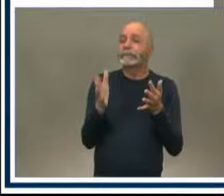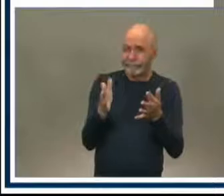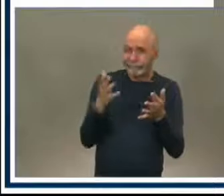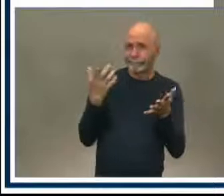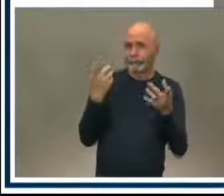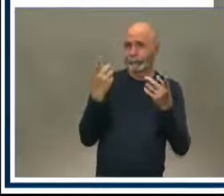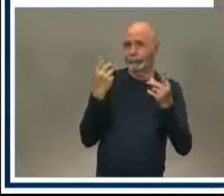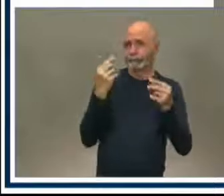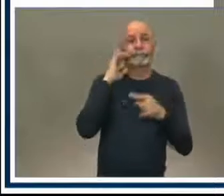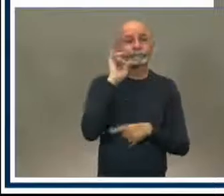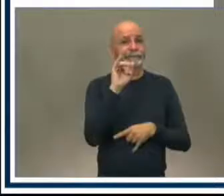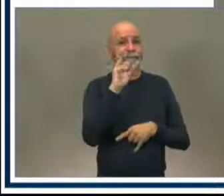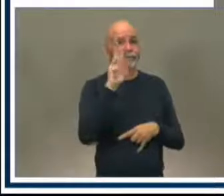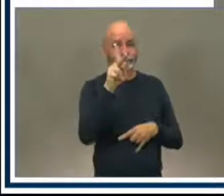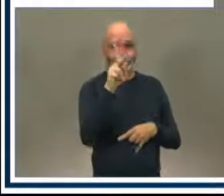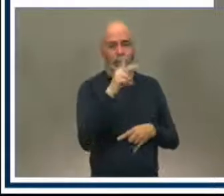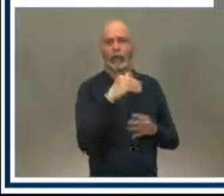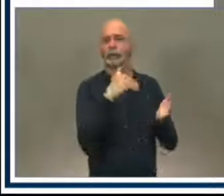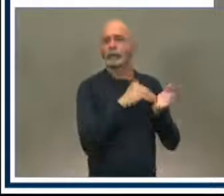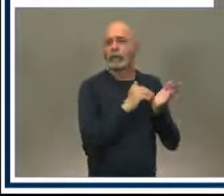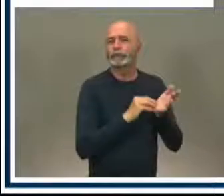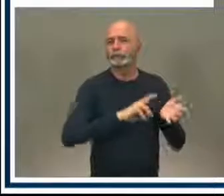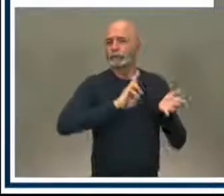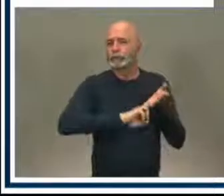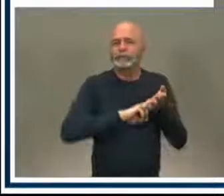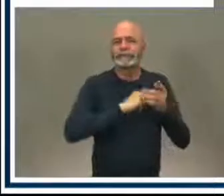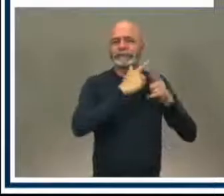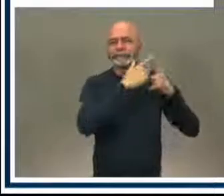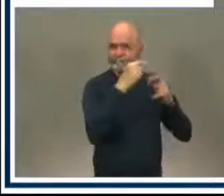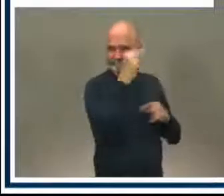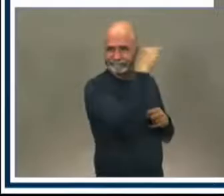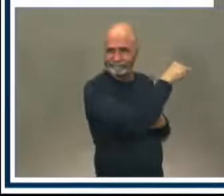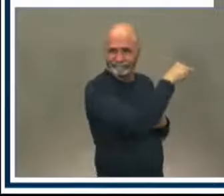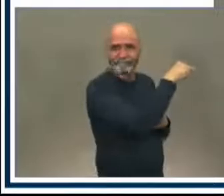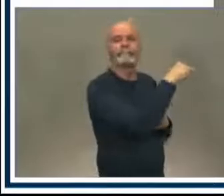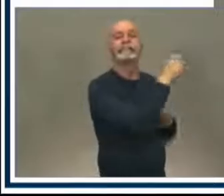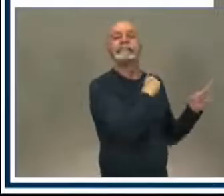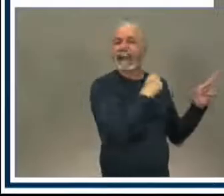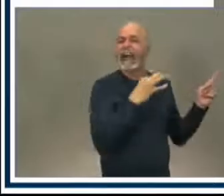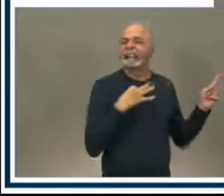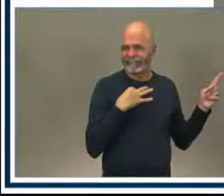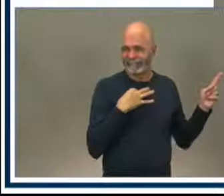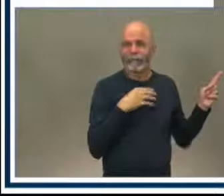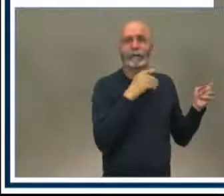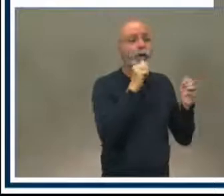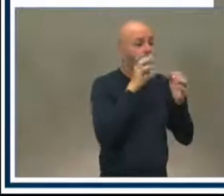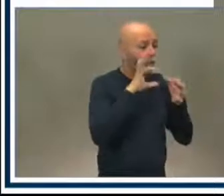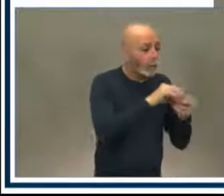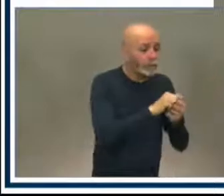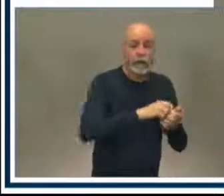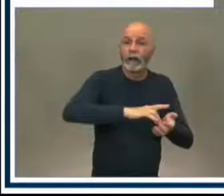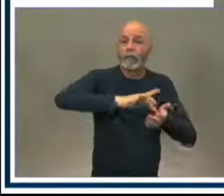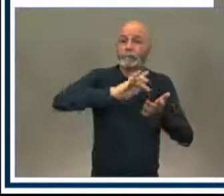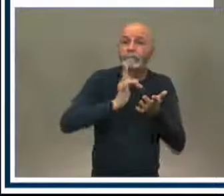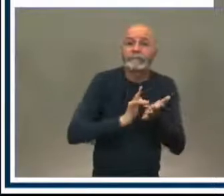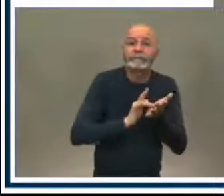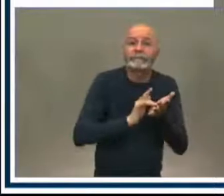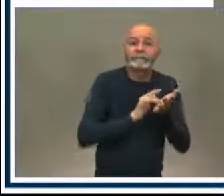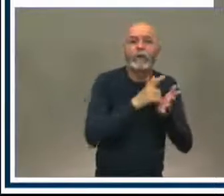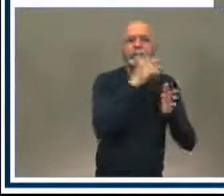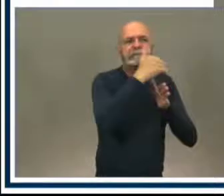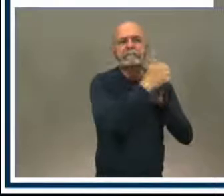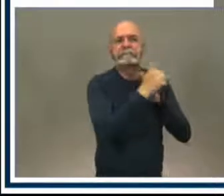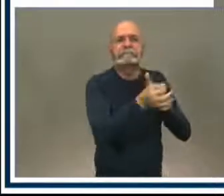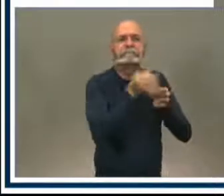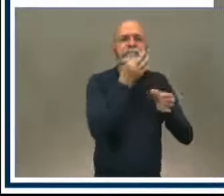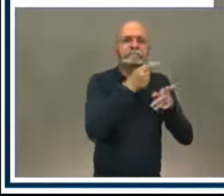the IWK, the Faculty of Medicine. So we'll be having many of those leaders, and we're fortunate